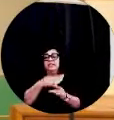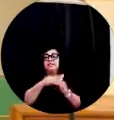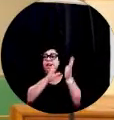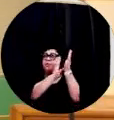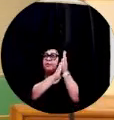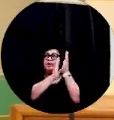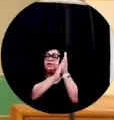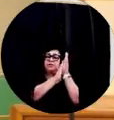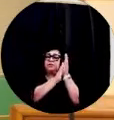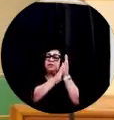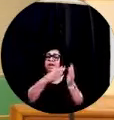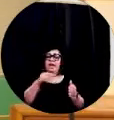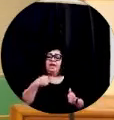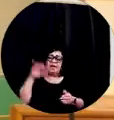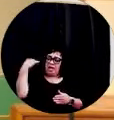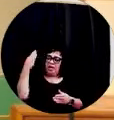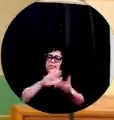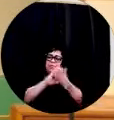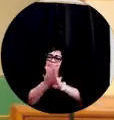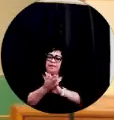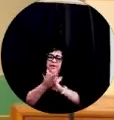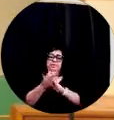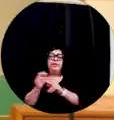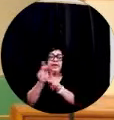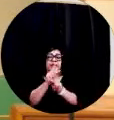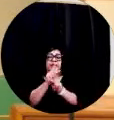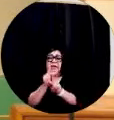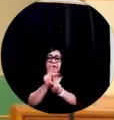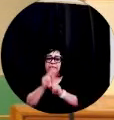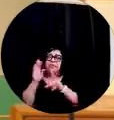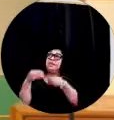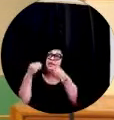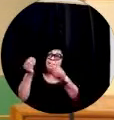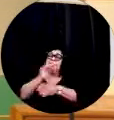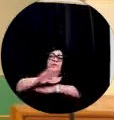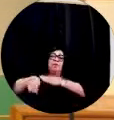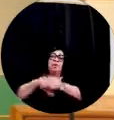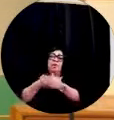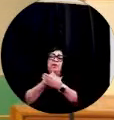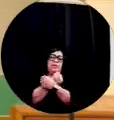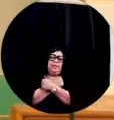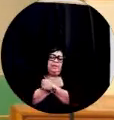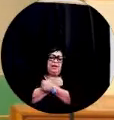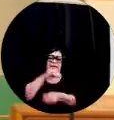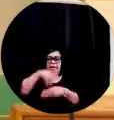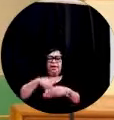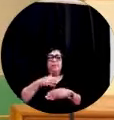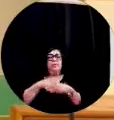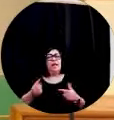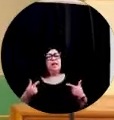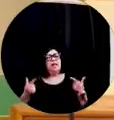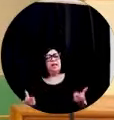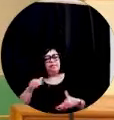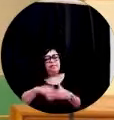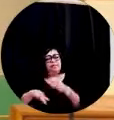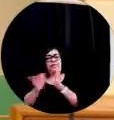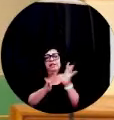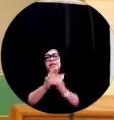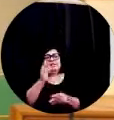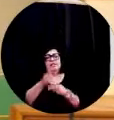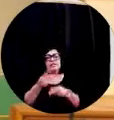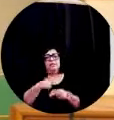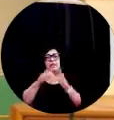careful. I will be careful to give you all the love of my life. In Jesus' name I pray. Amen. And don't let me